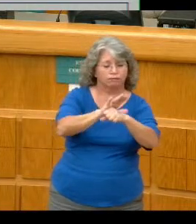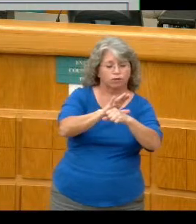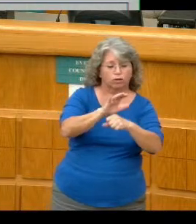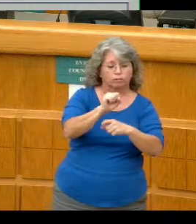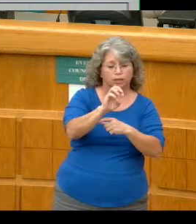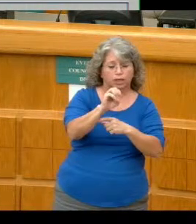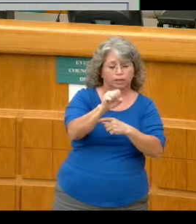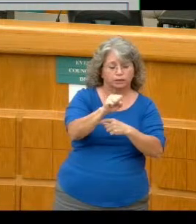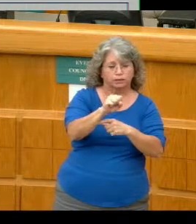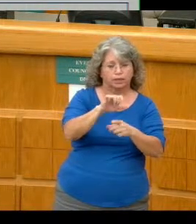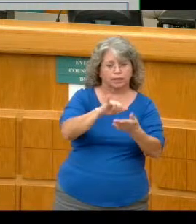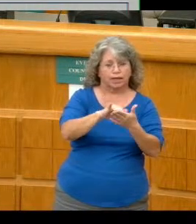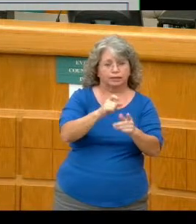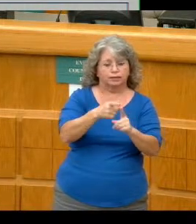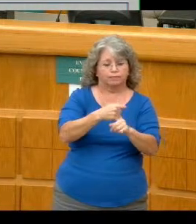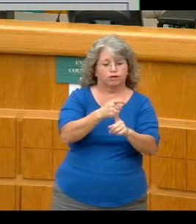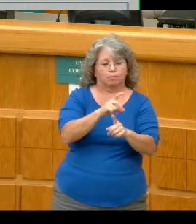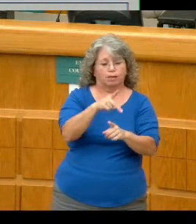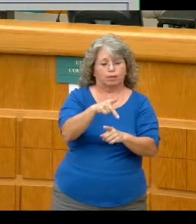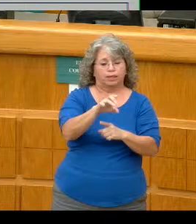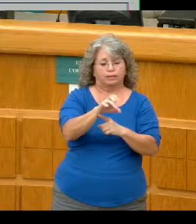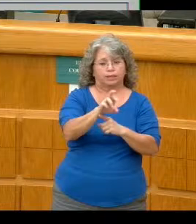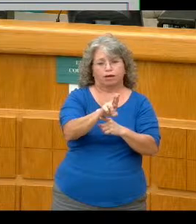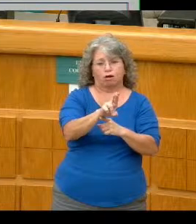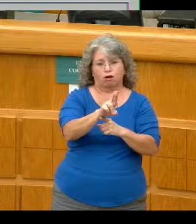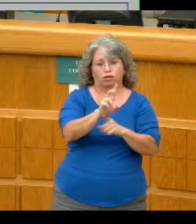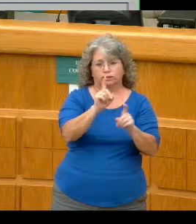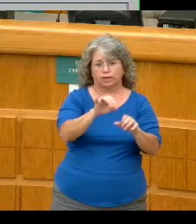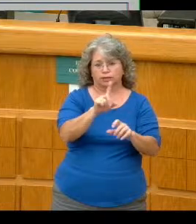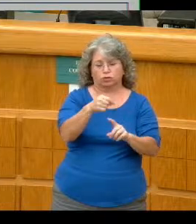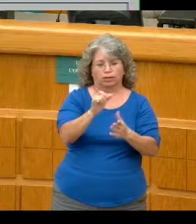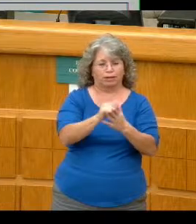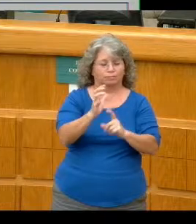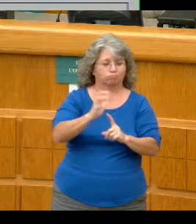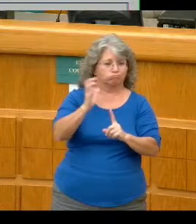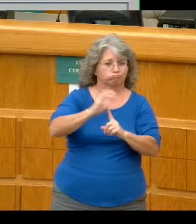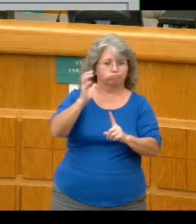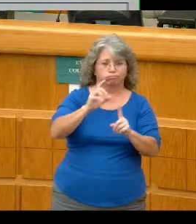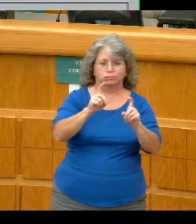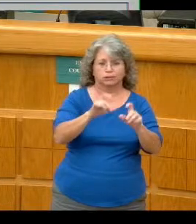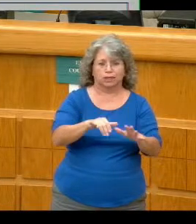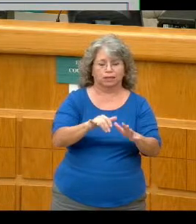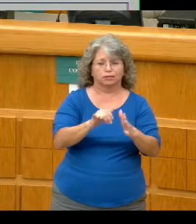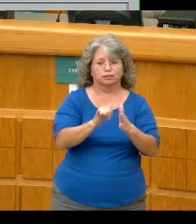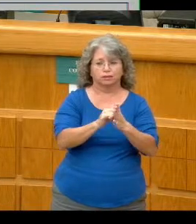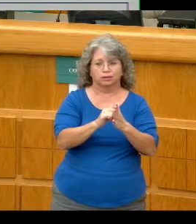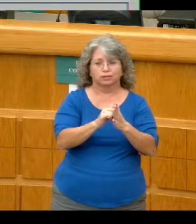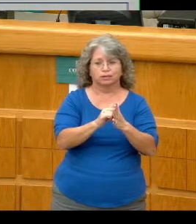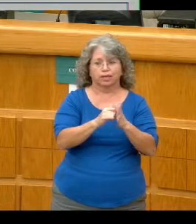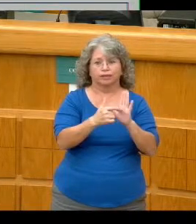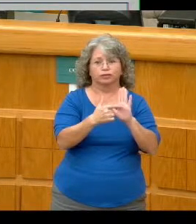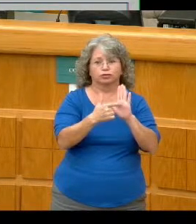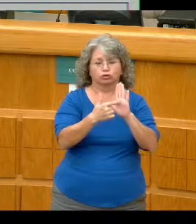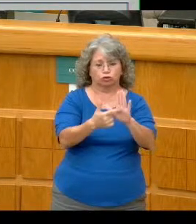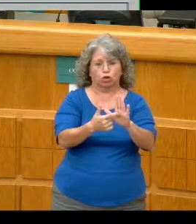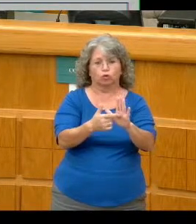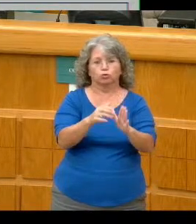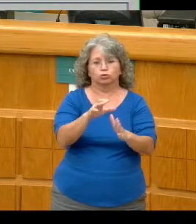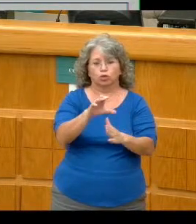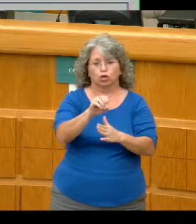cases are cases that were confirmed using the PCR test. This is the gold standard test that tests for the presence